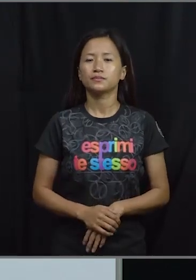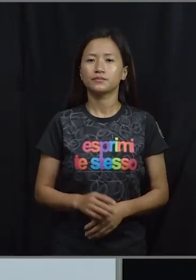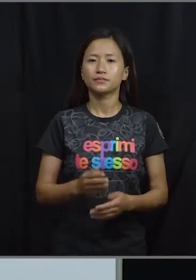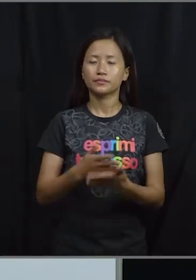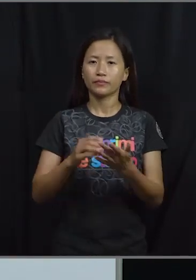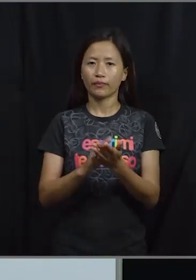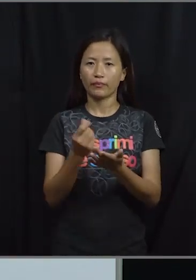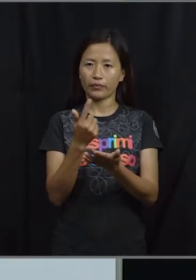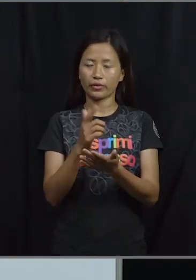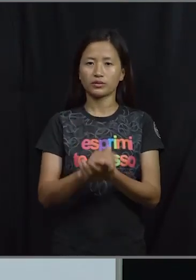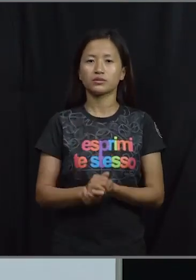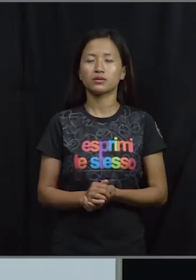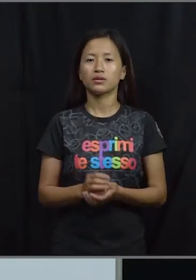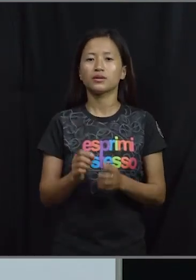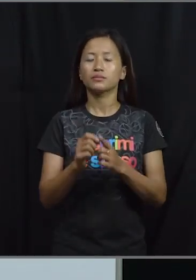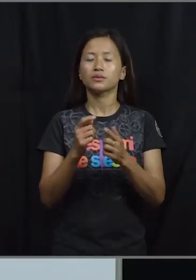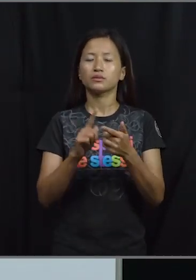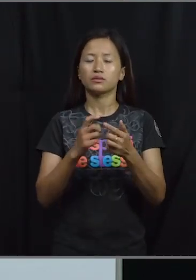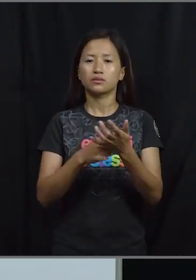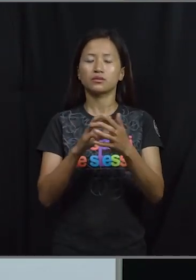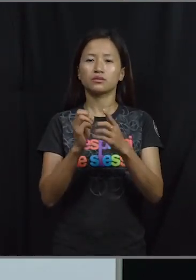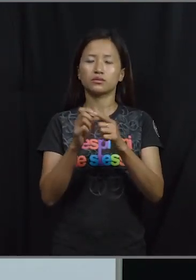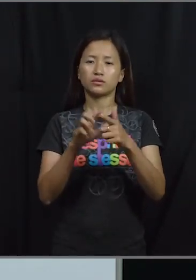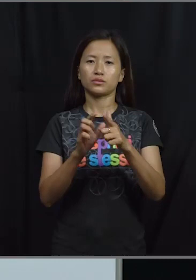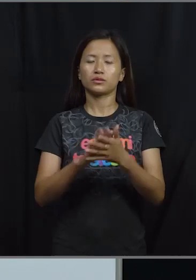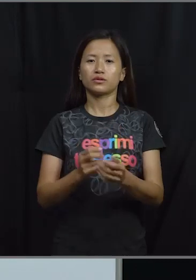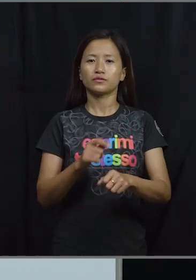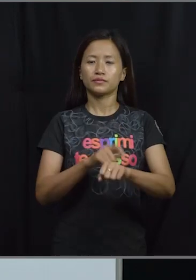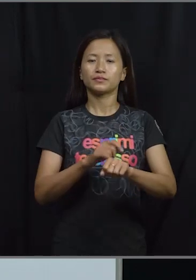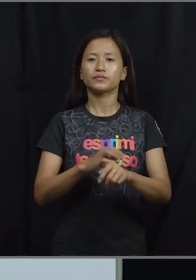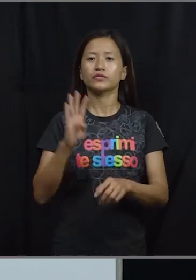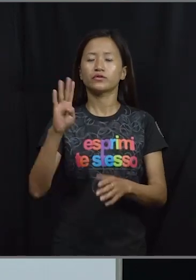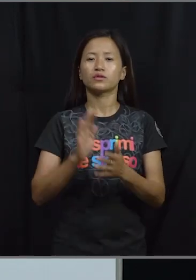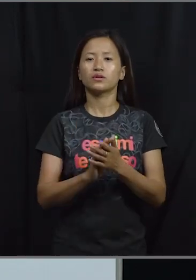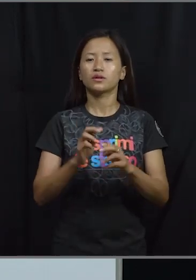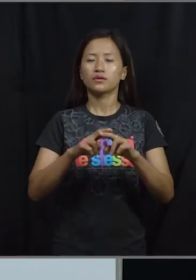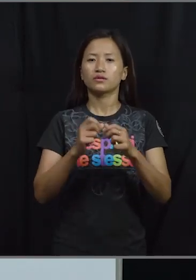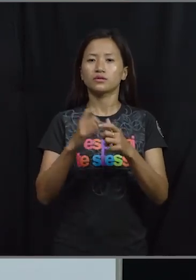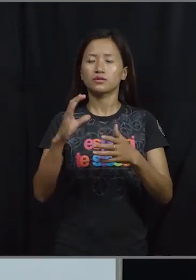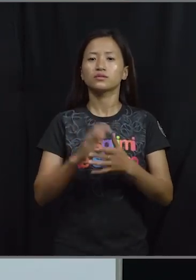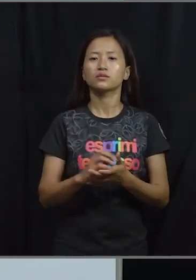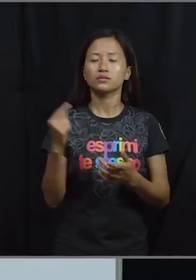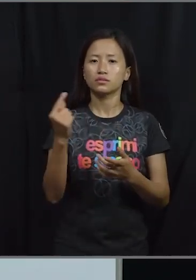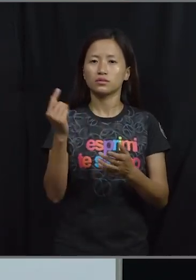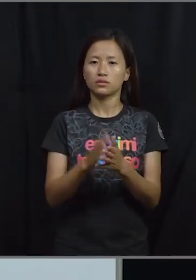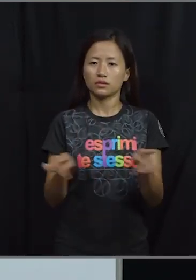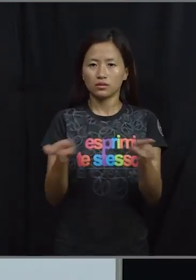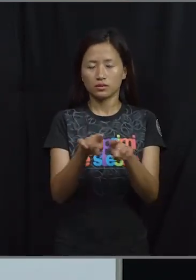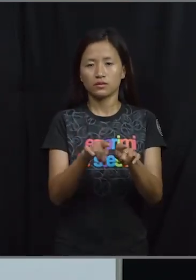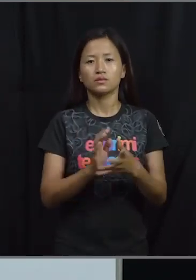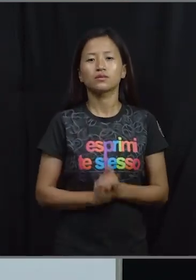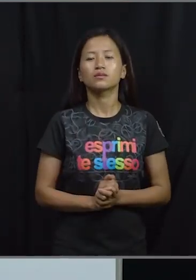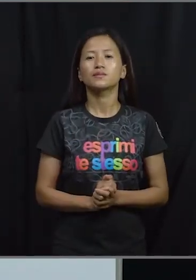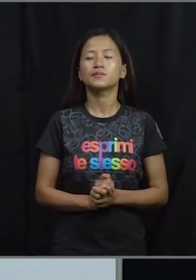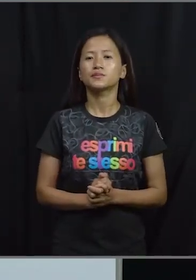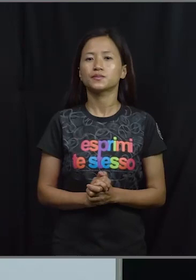particular price during a period of time. We have used these four factors. The same four factors will be used here as well. It's